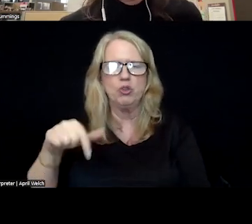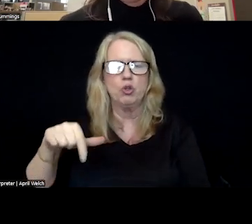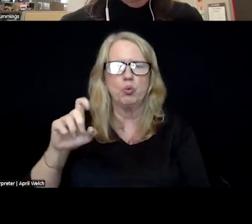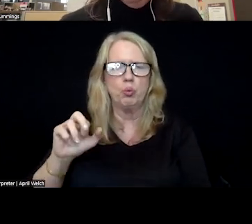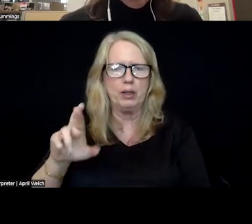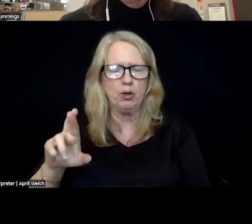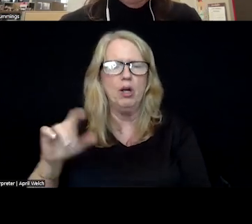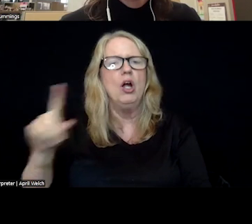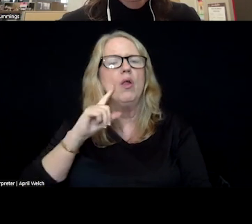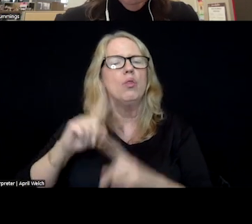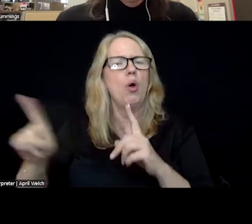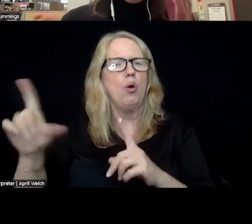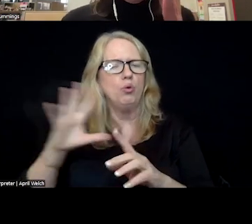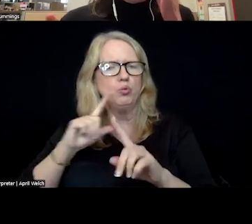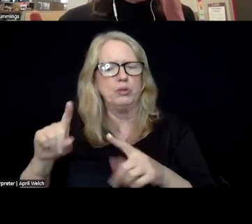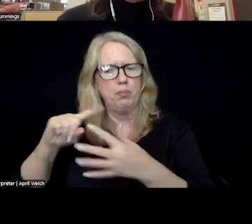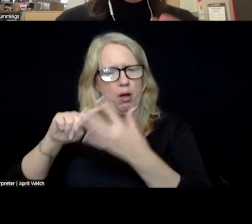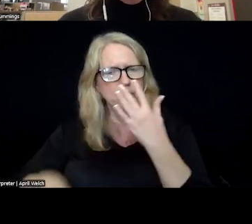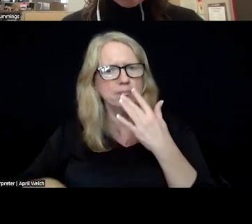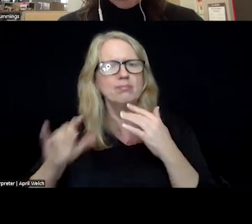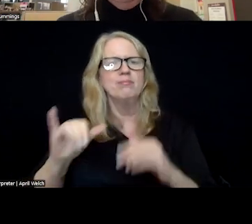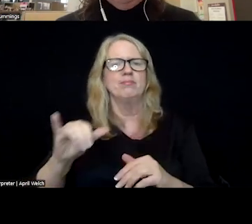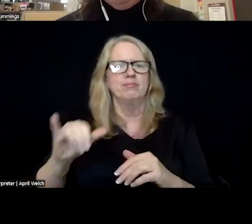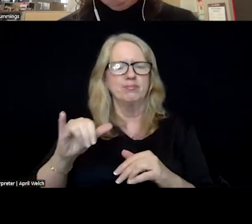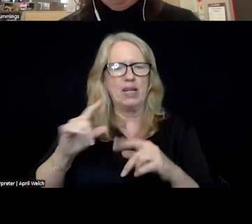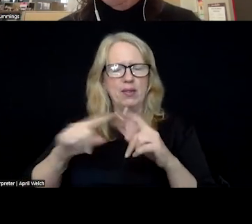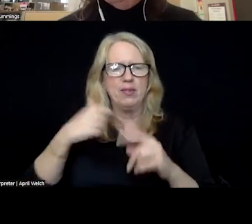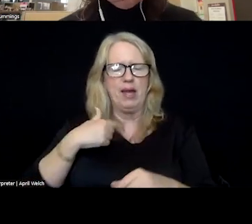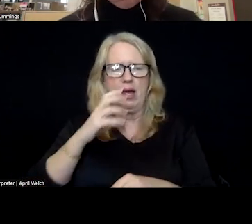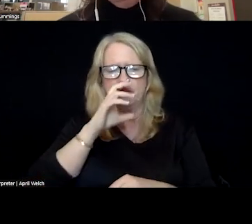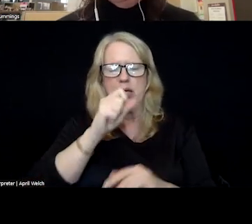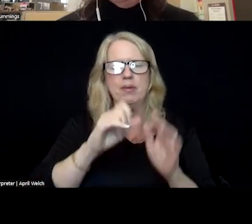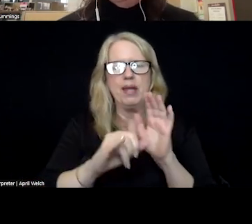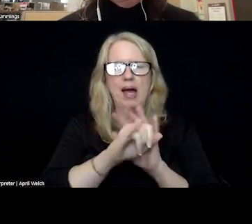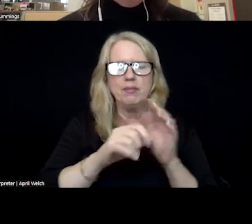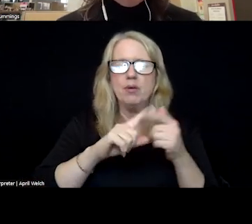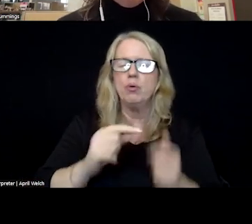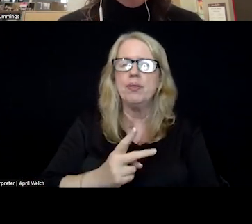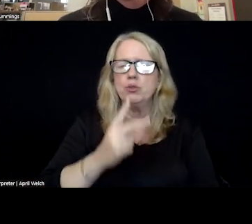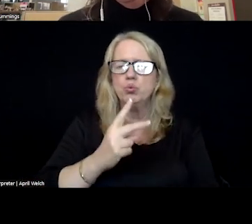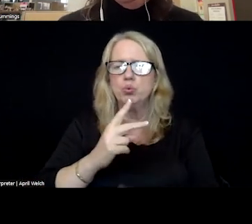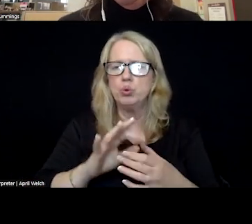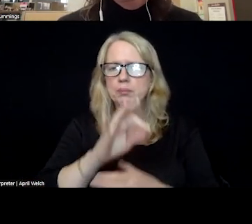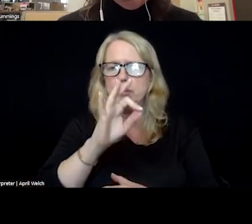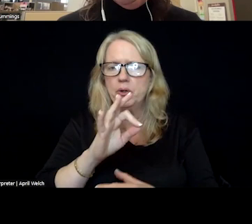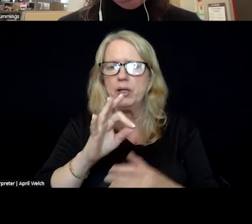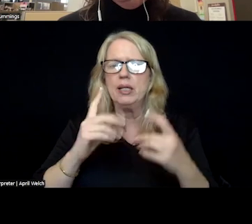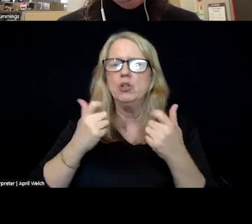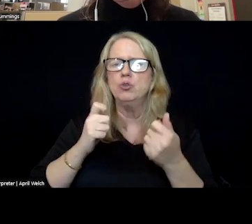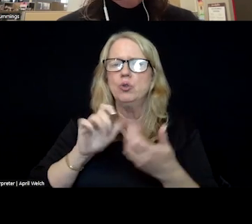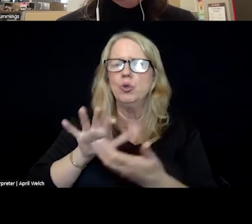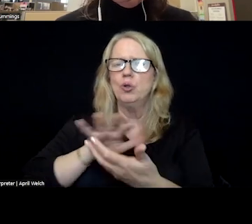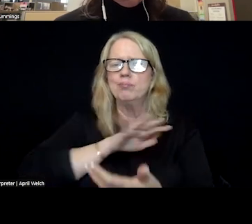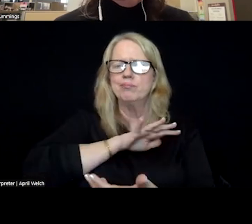ultimately, through some follow-up surveys, found that this gravitation towards identifying with the Two-Spirit identity is a way to shy away from